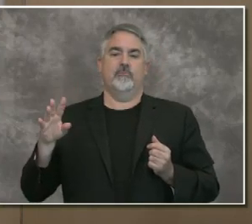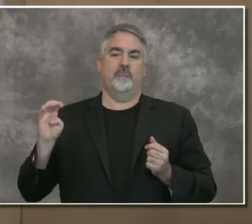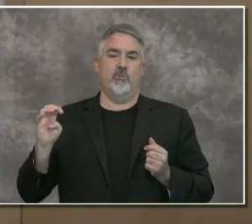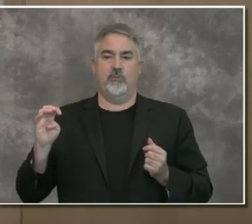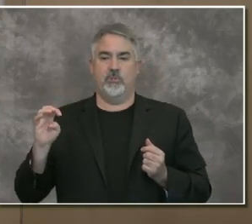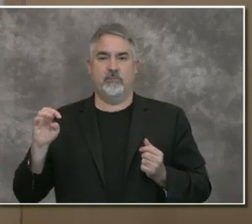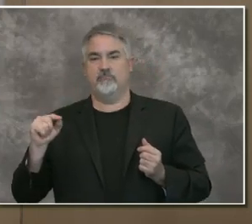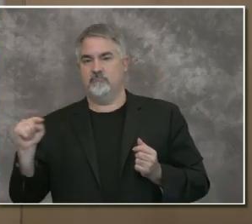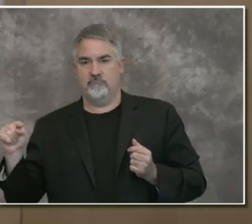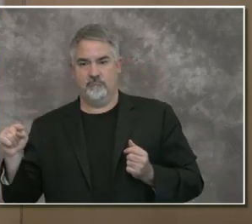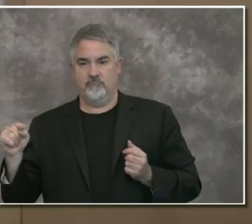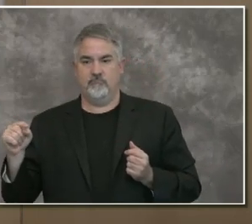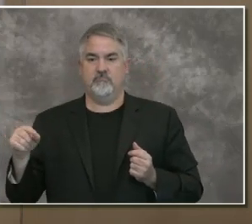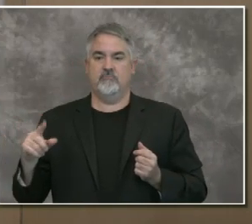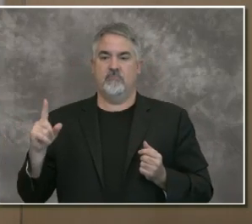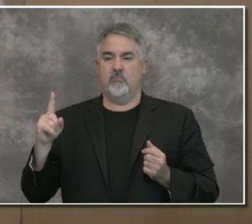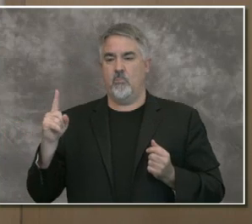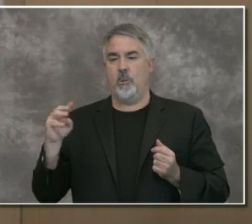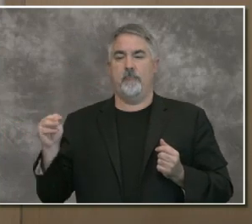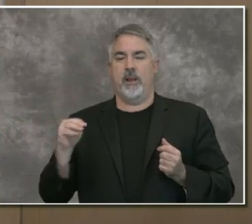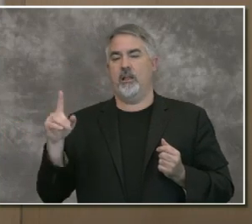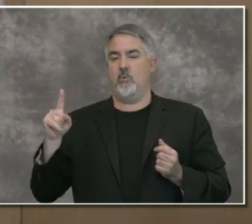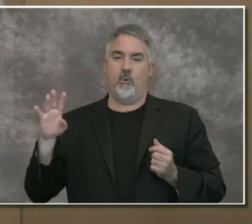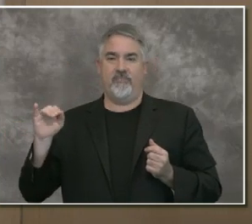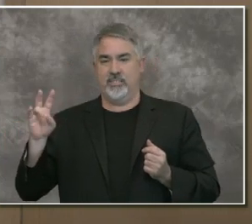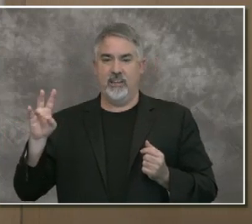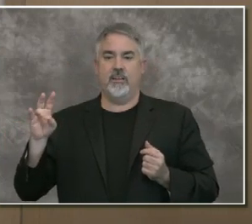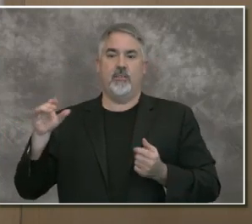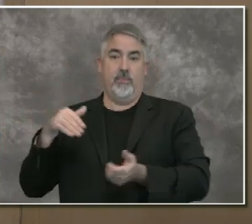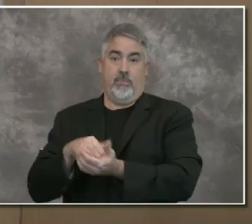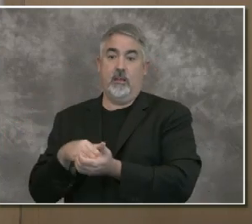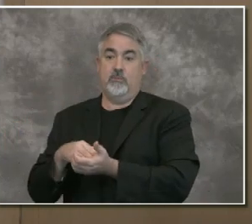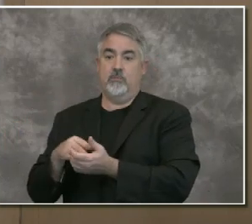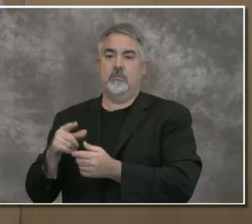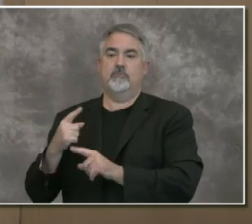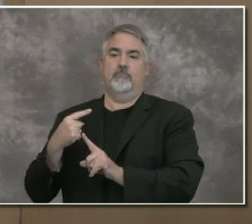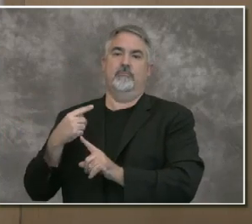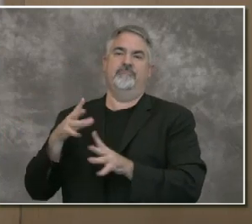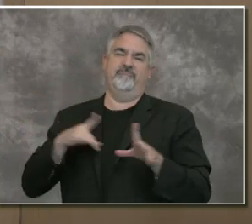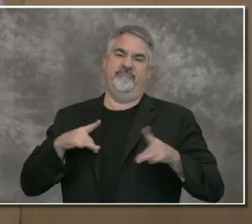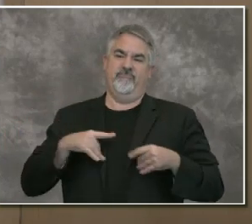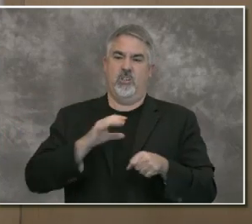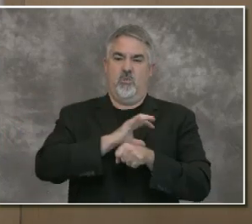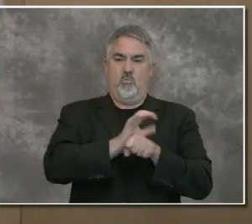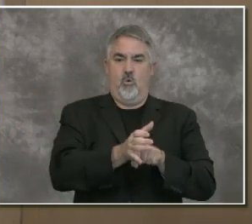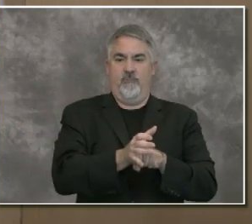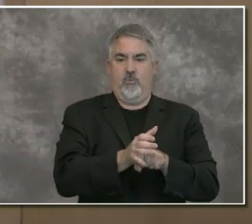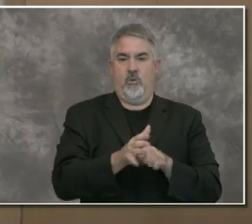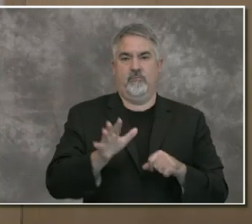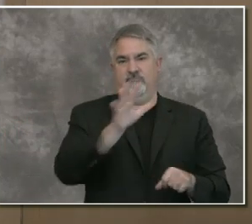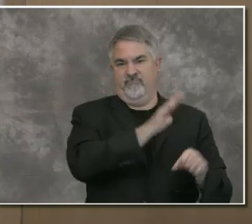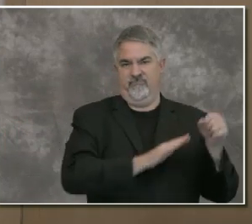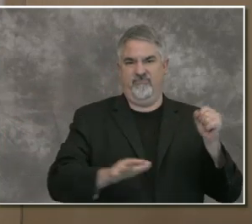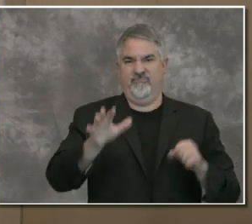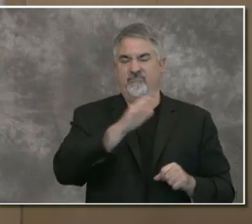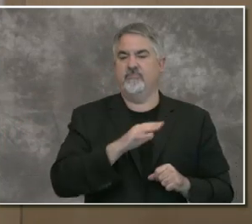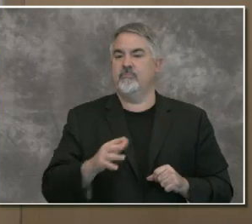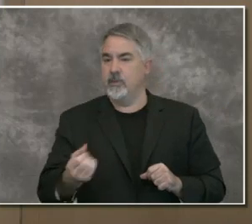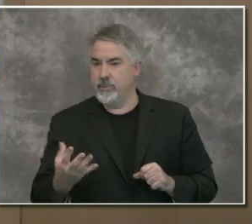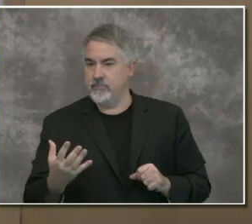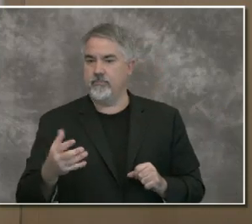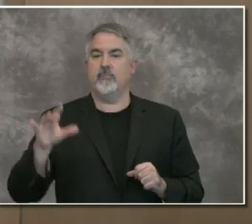407,100,000 positive cases, which includes approximately 81,103 deaths. Nationwide,